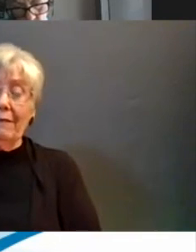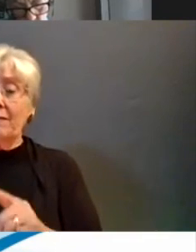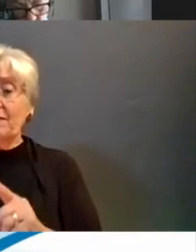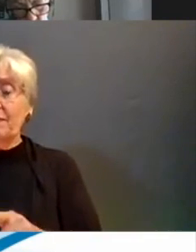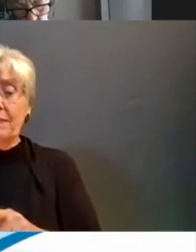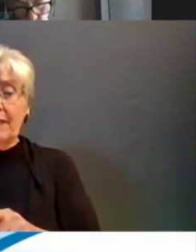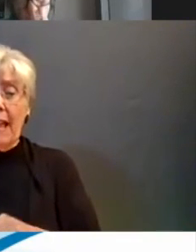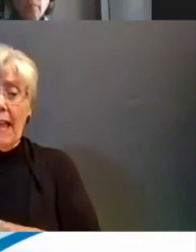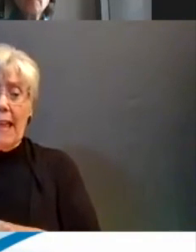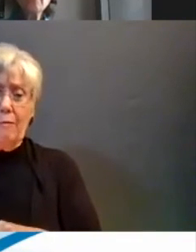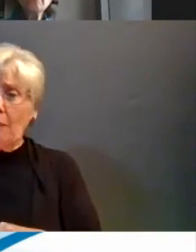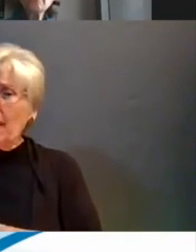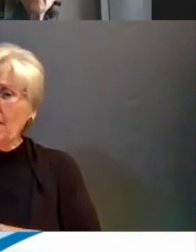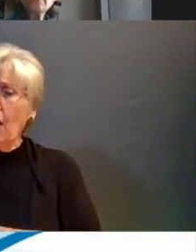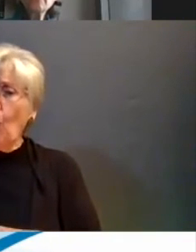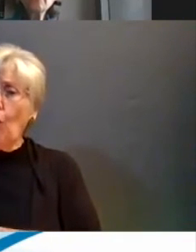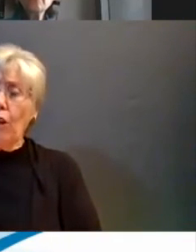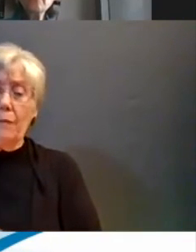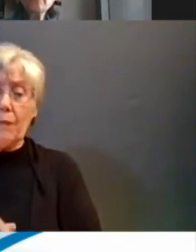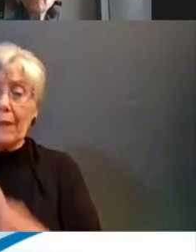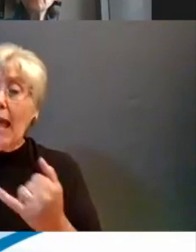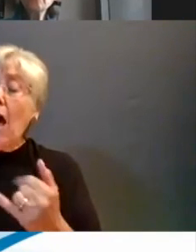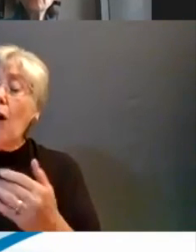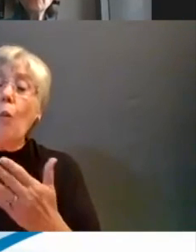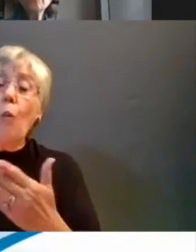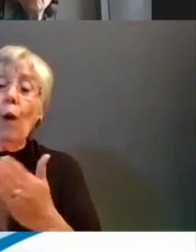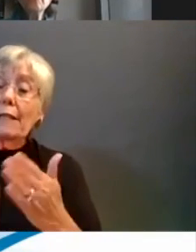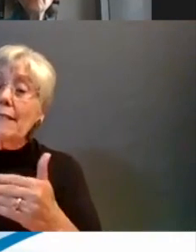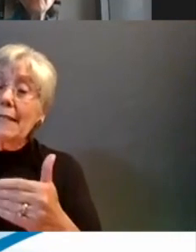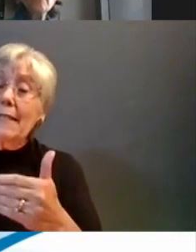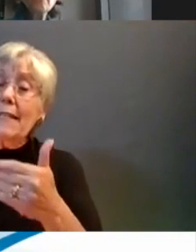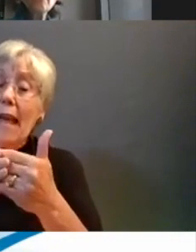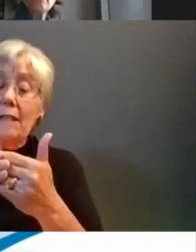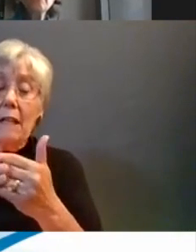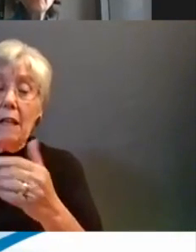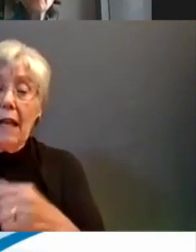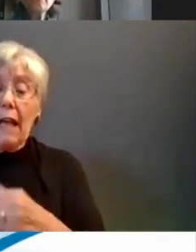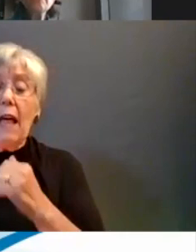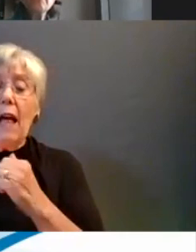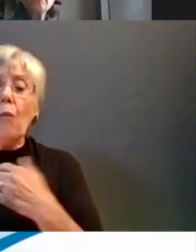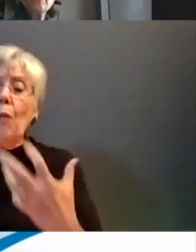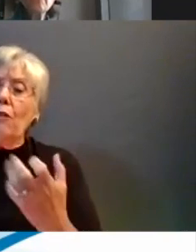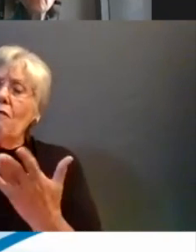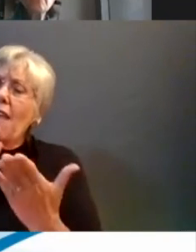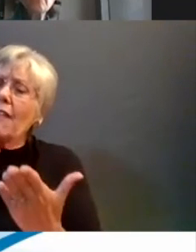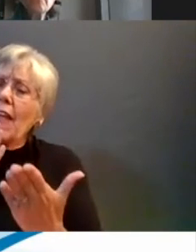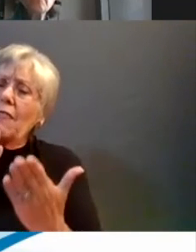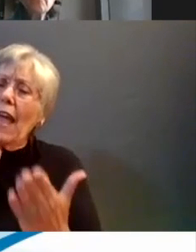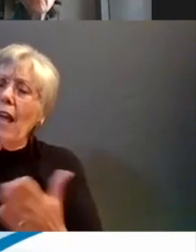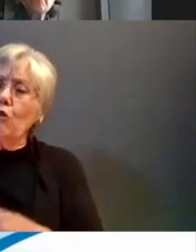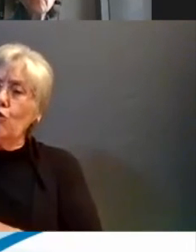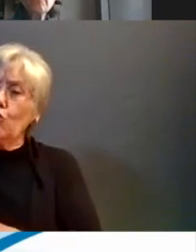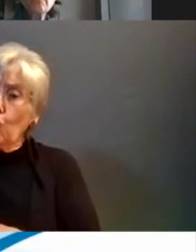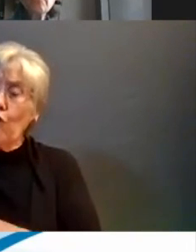And with that, I think we're up to what's coming up next, and our most profuse thank you to June for joining us